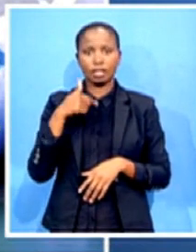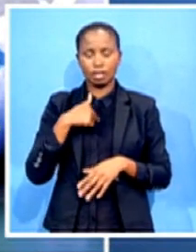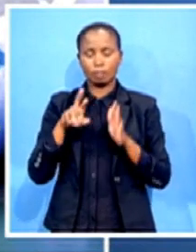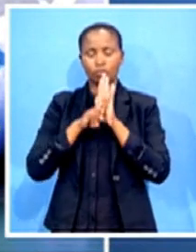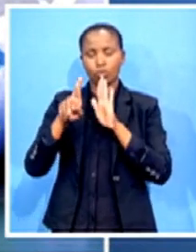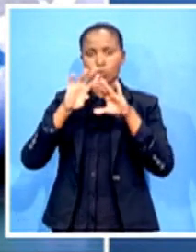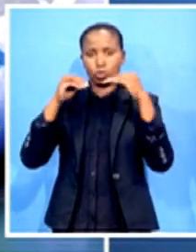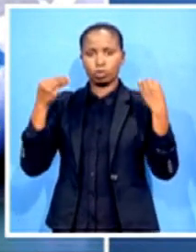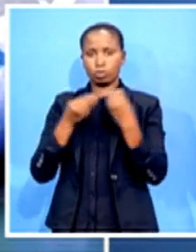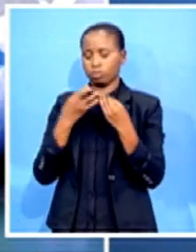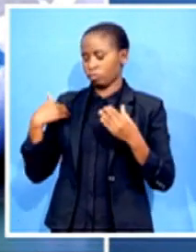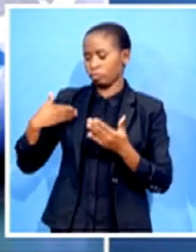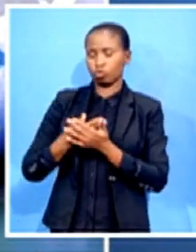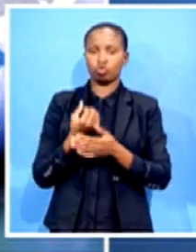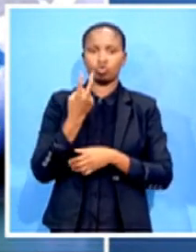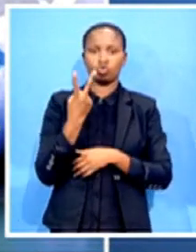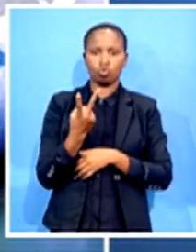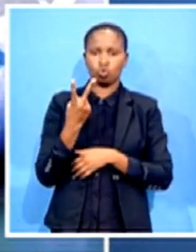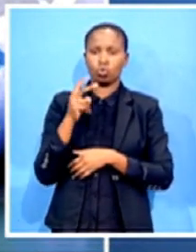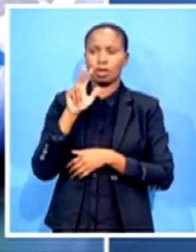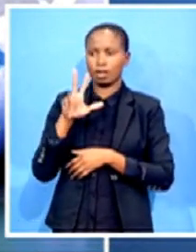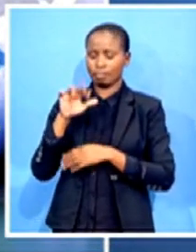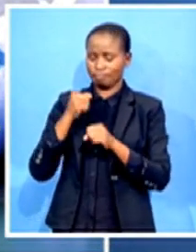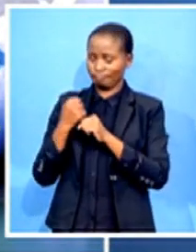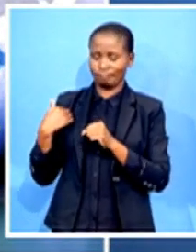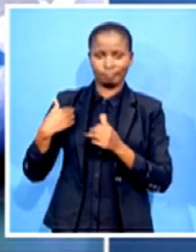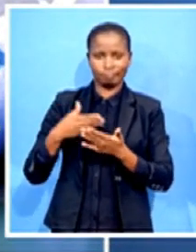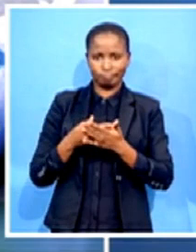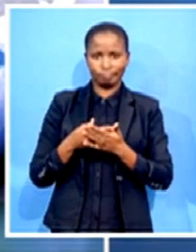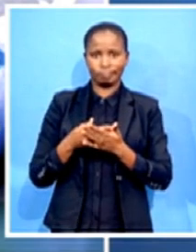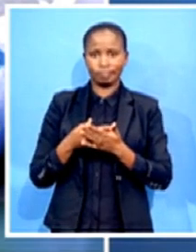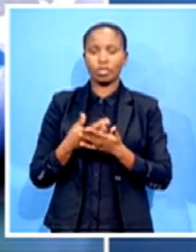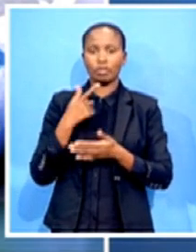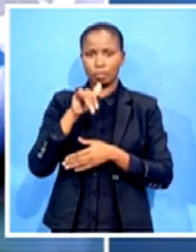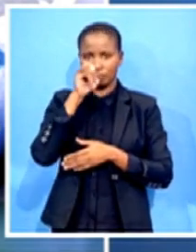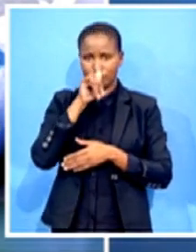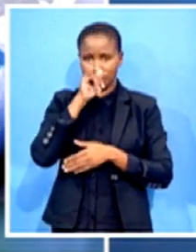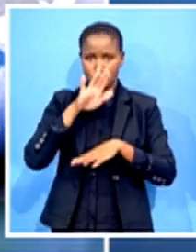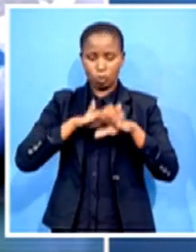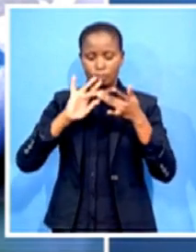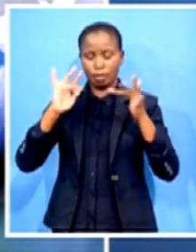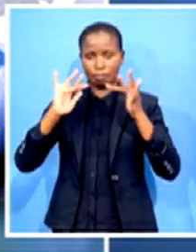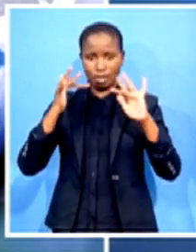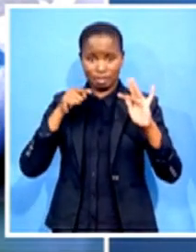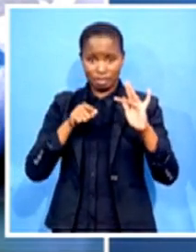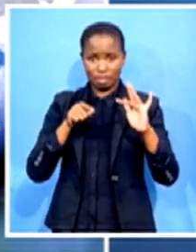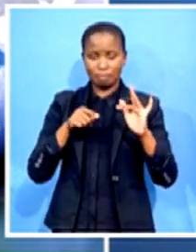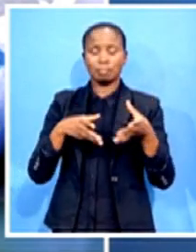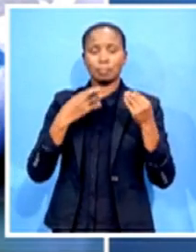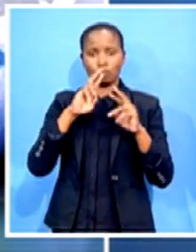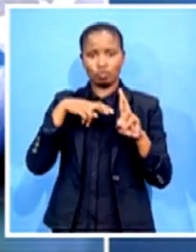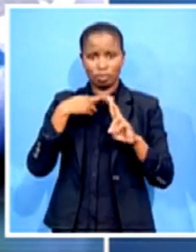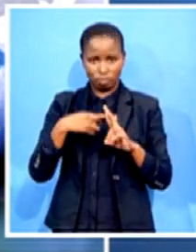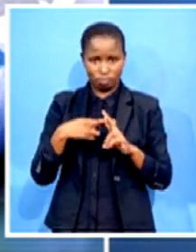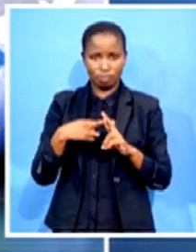the industry. You know, cybersecurity is our forte. We release these results as regular as possible. It's available.